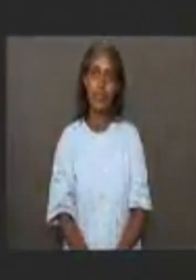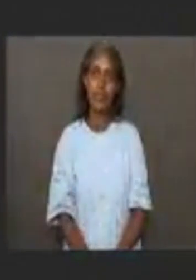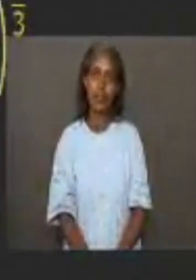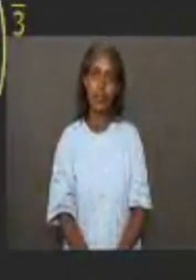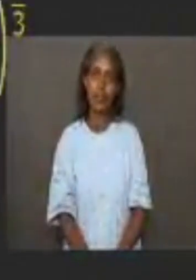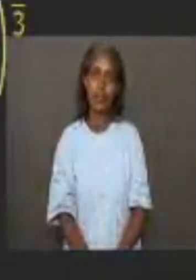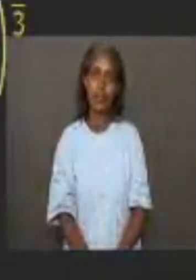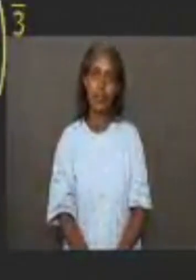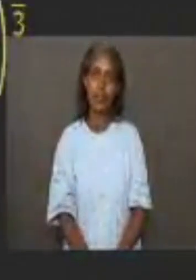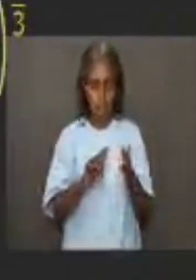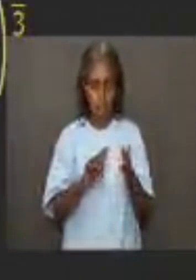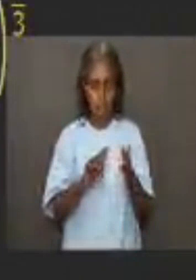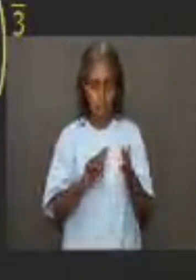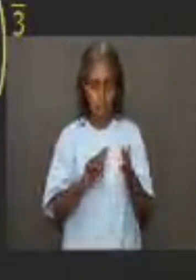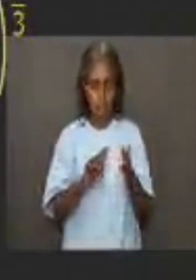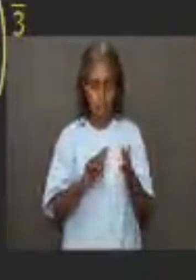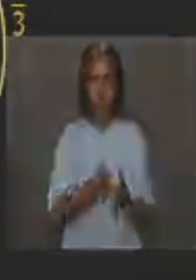Begin.